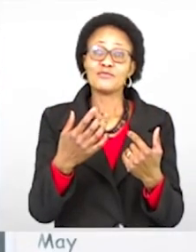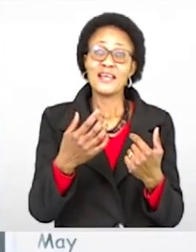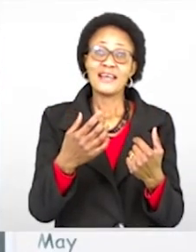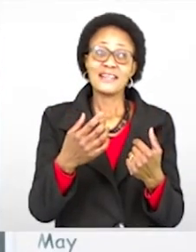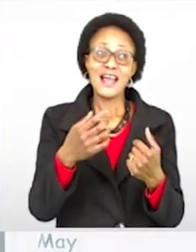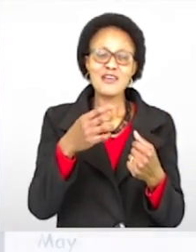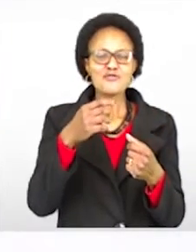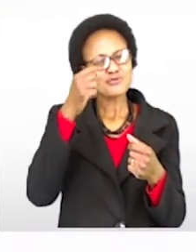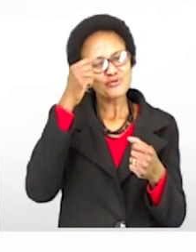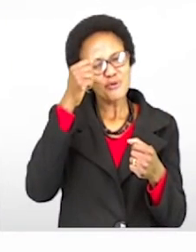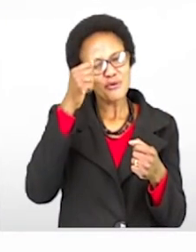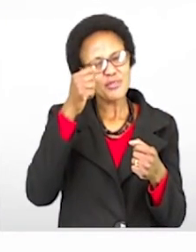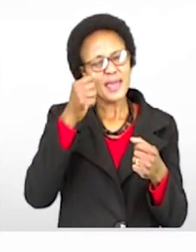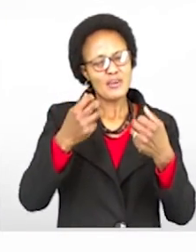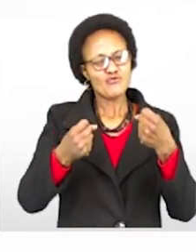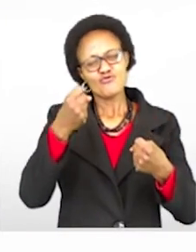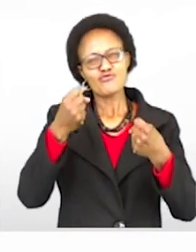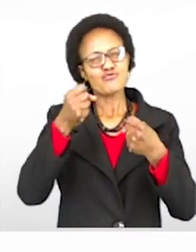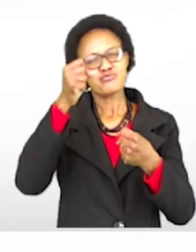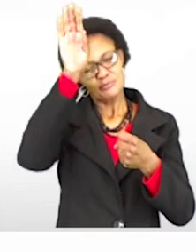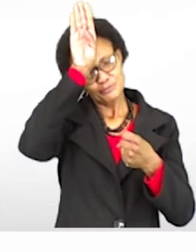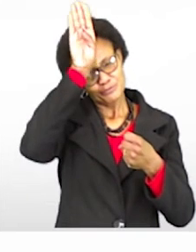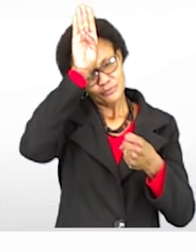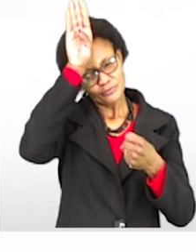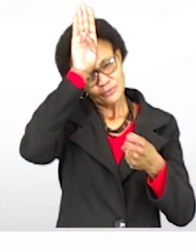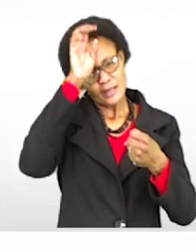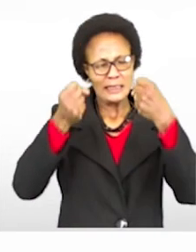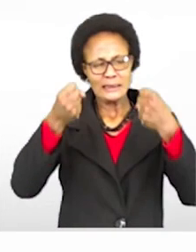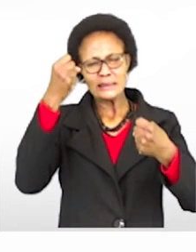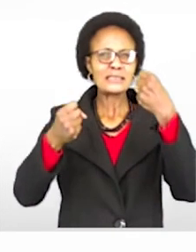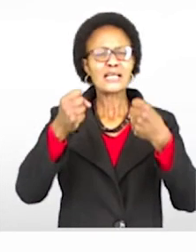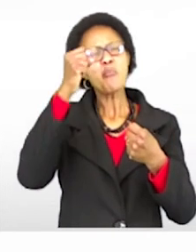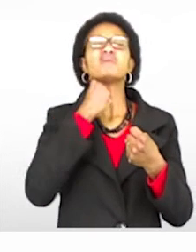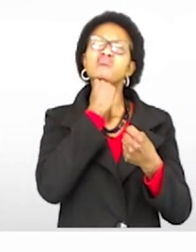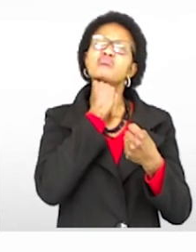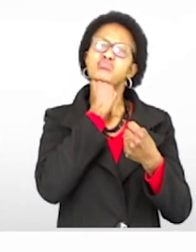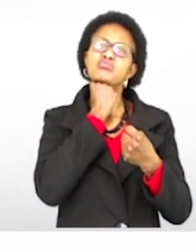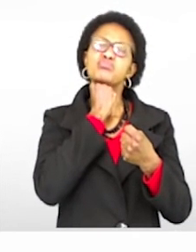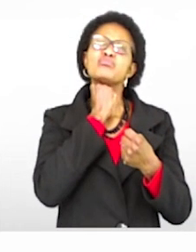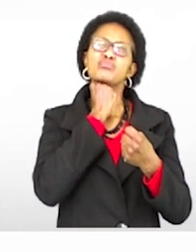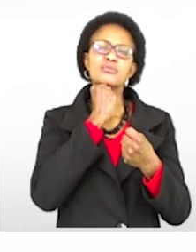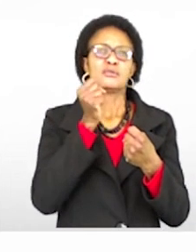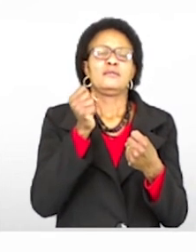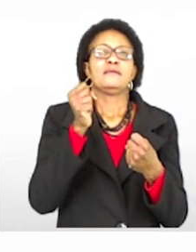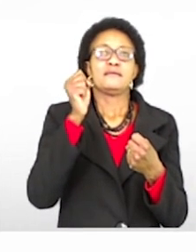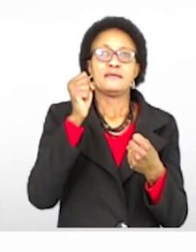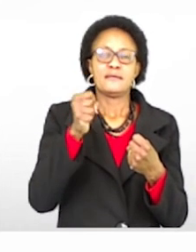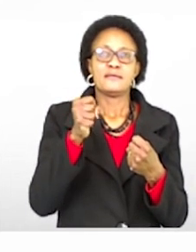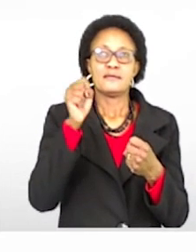wee-oo, trying to find your way to the burning fire. And once you are done, you can actually use